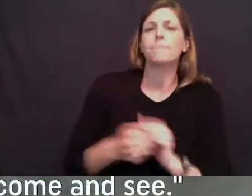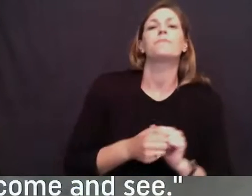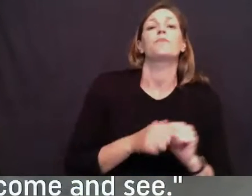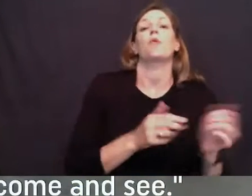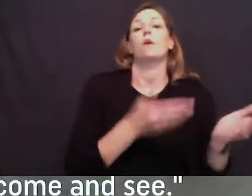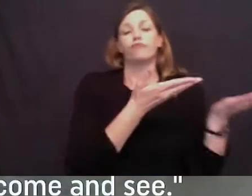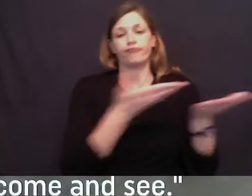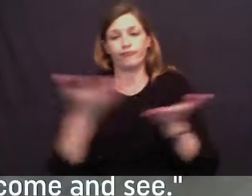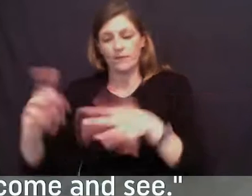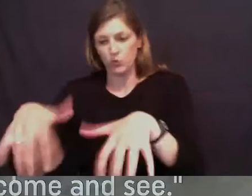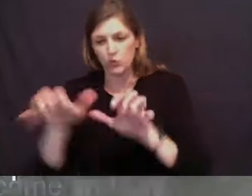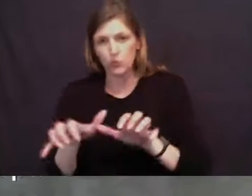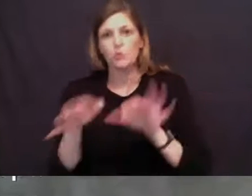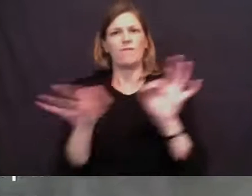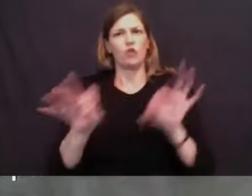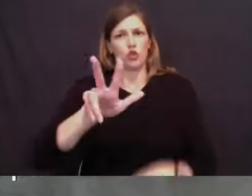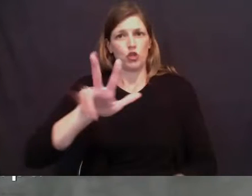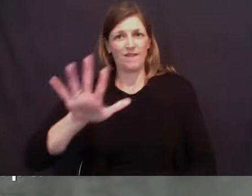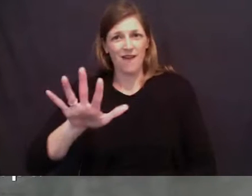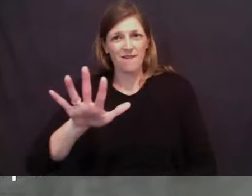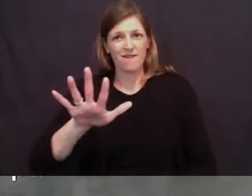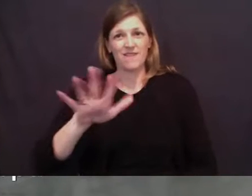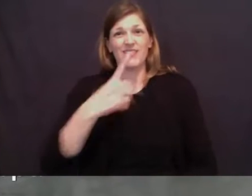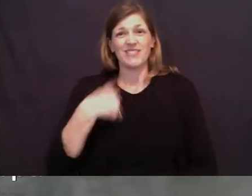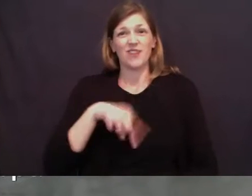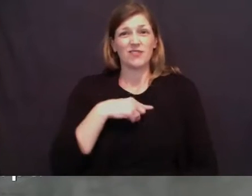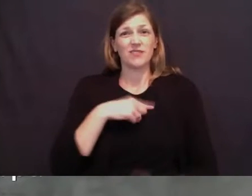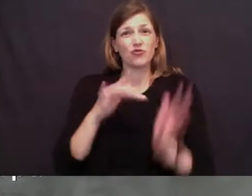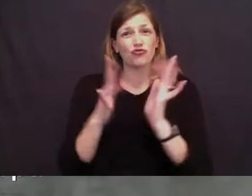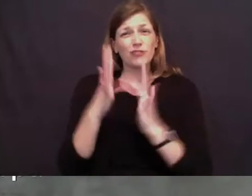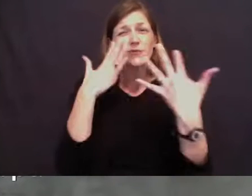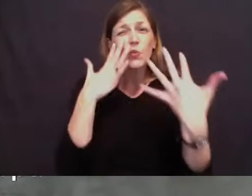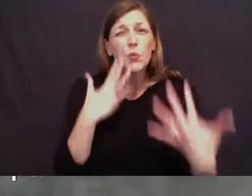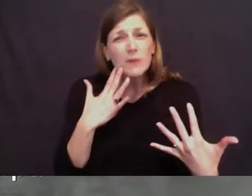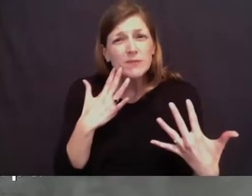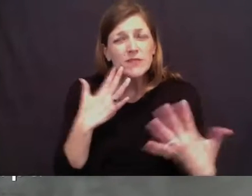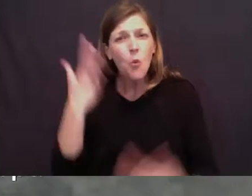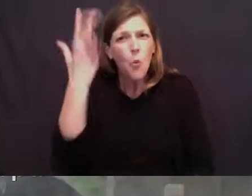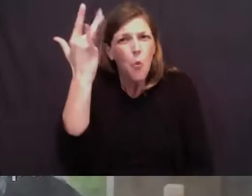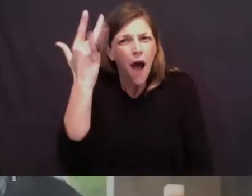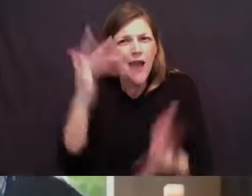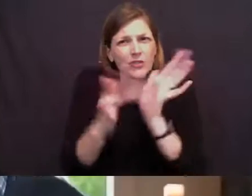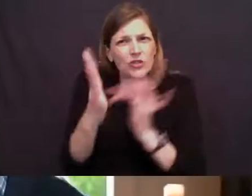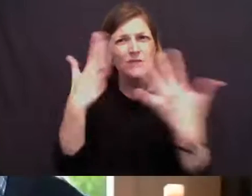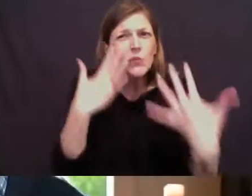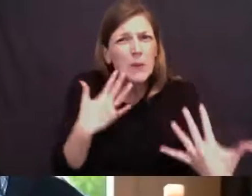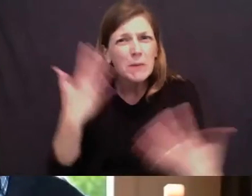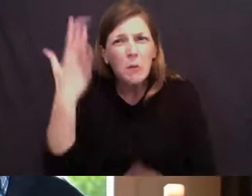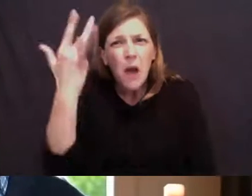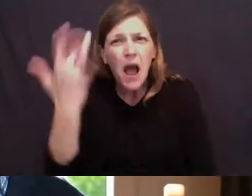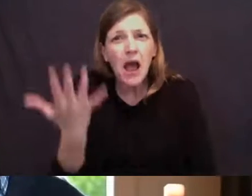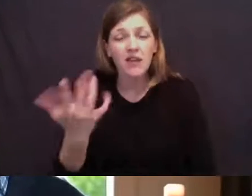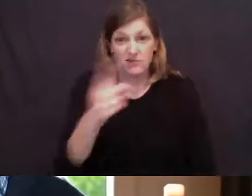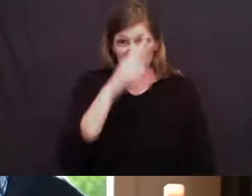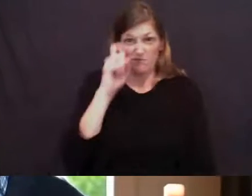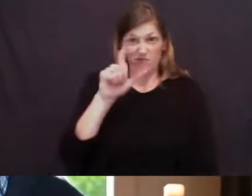And in verse 35, we're told that Jesus wept. He weeps. Why? Why is he weeping? He's not weeping because